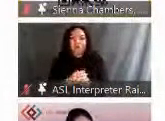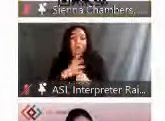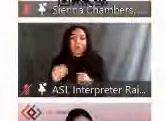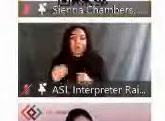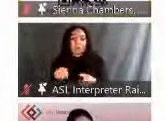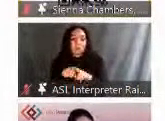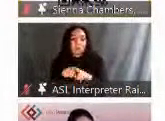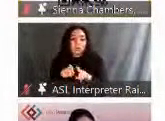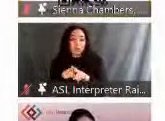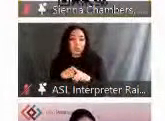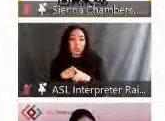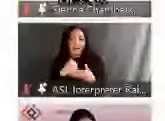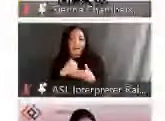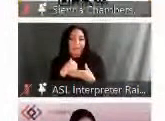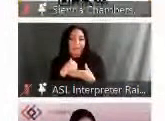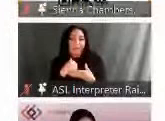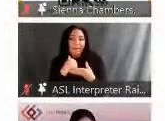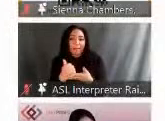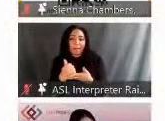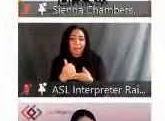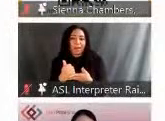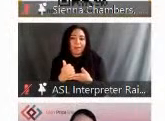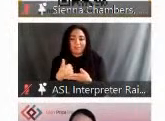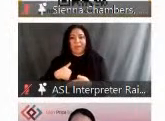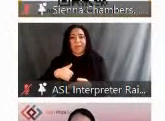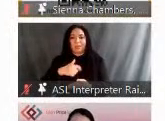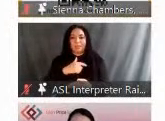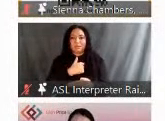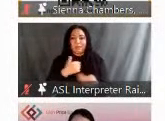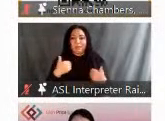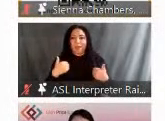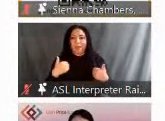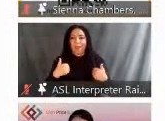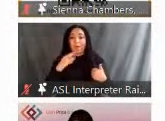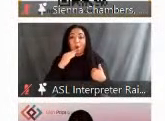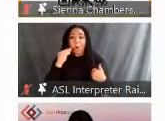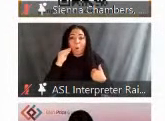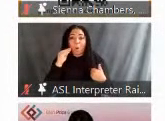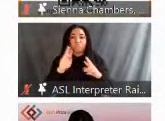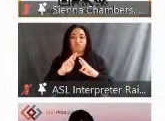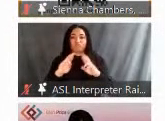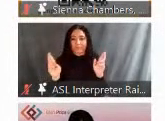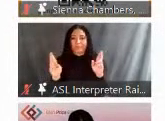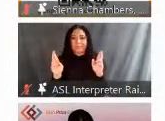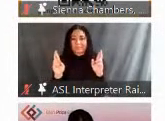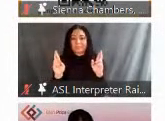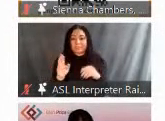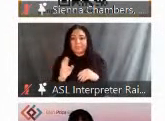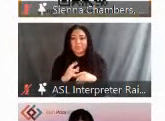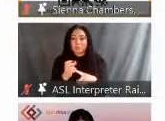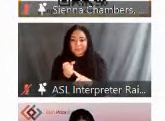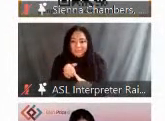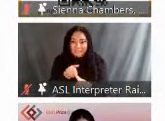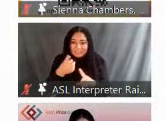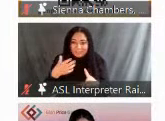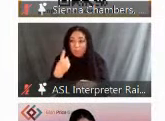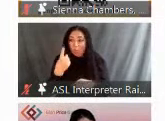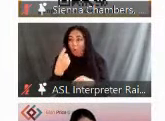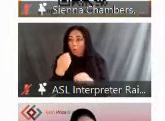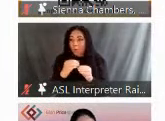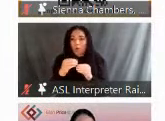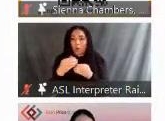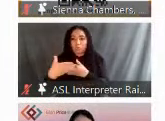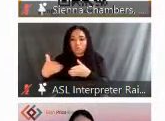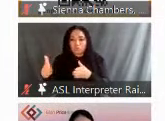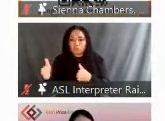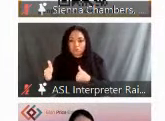them, to help us like have our home ready and a big, if we had to expand one more room or something to